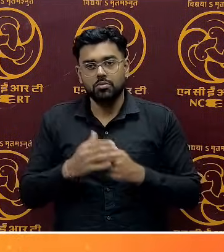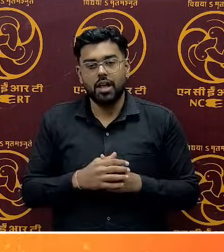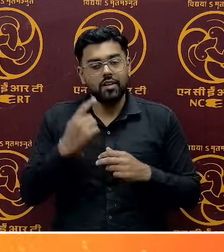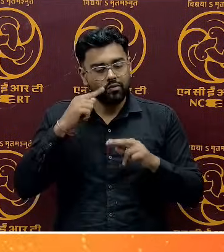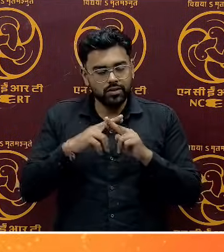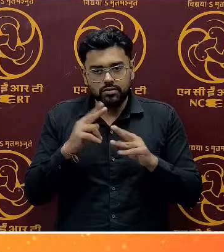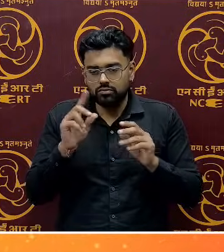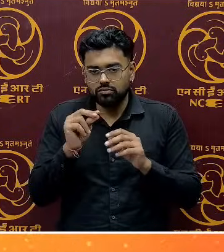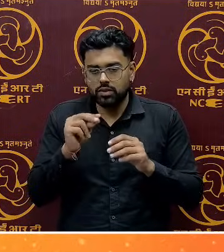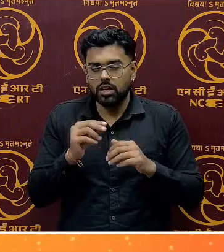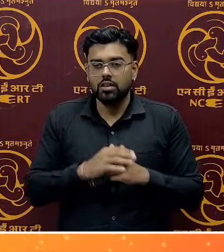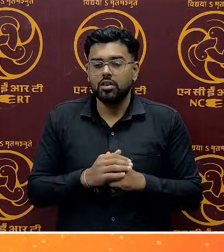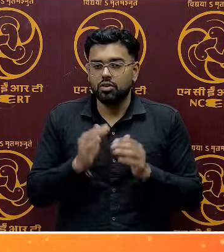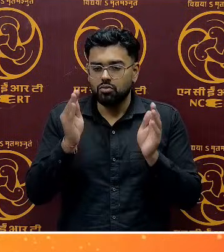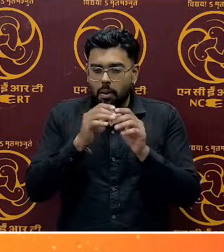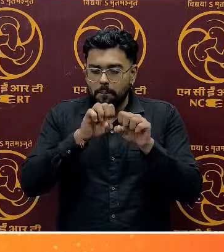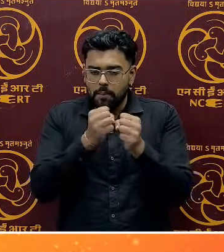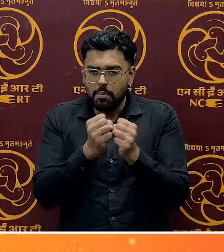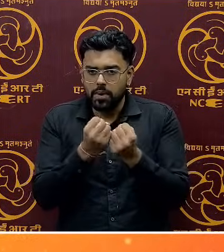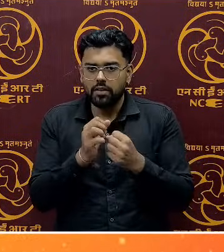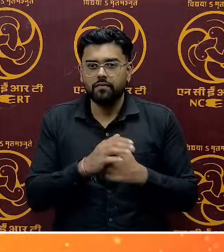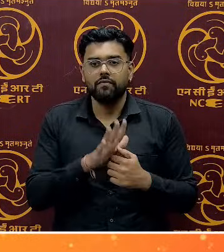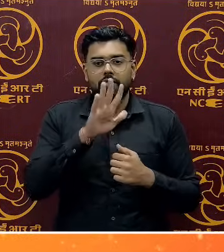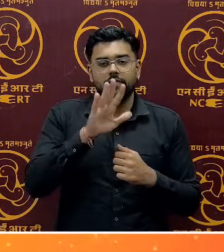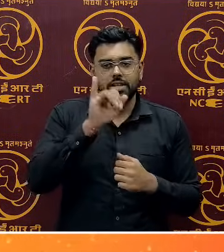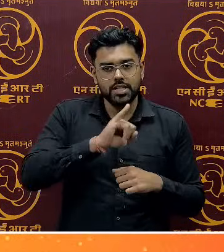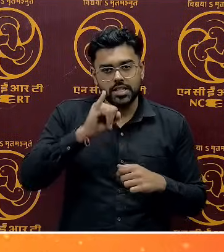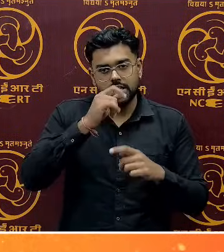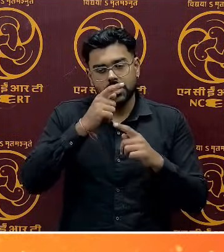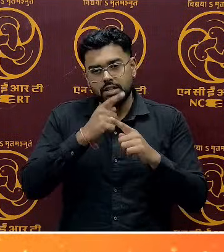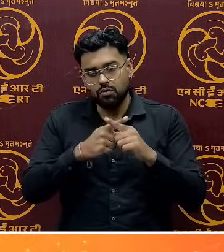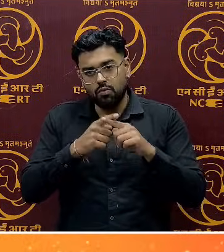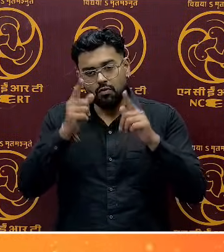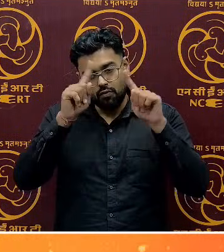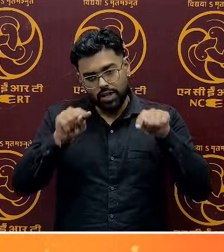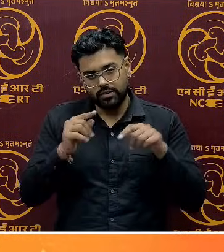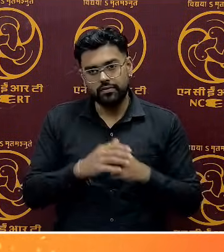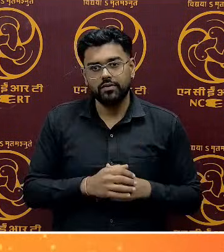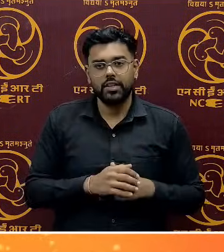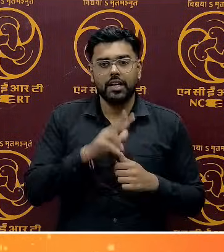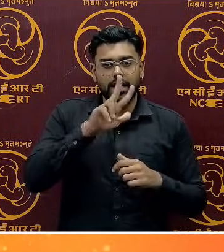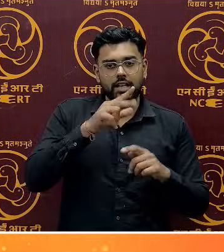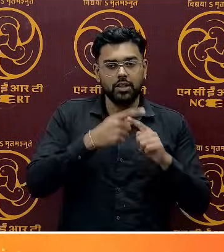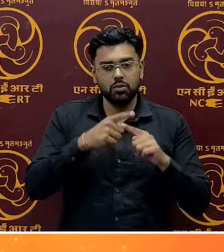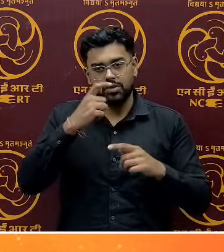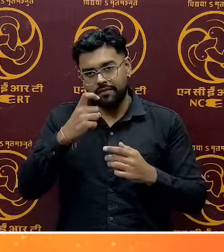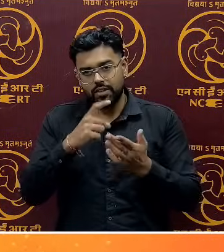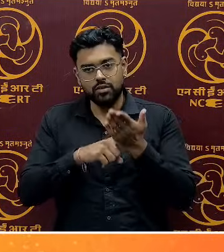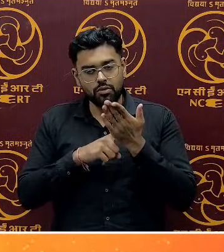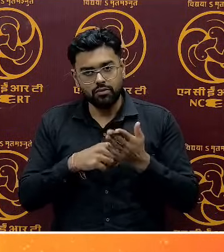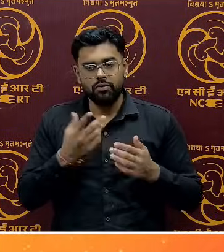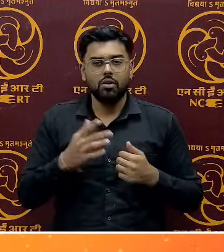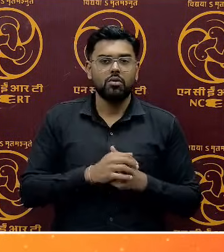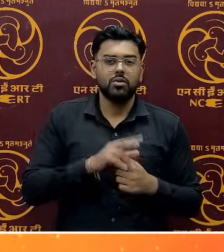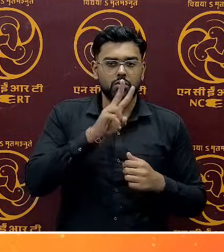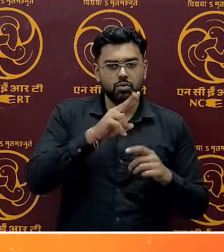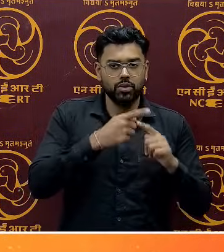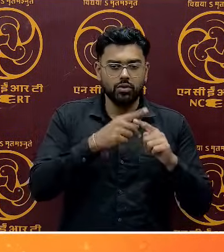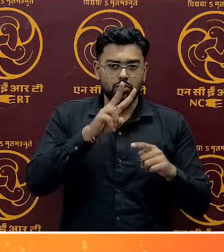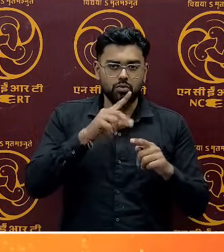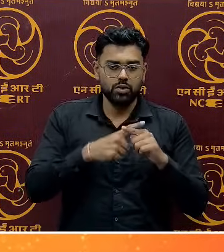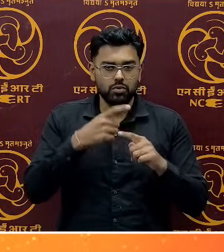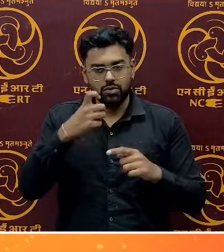Instead of that, I should try to break down 56 into factors. 8 into 7, 8 can be written as 2 into 2 into 2 into